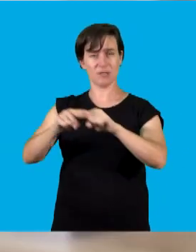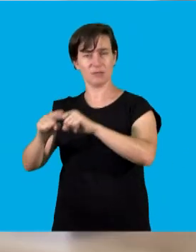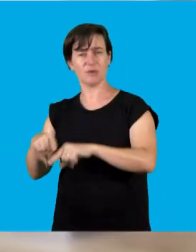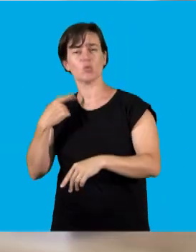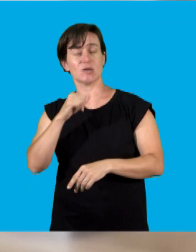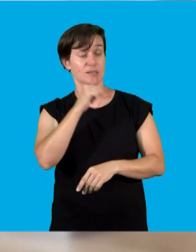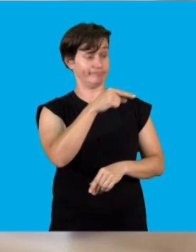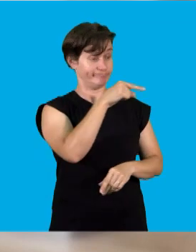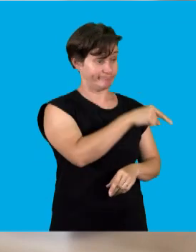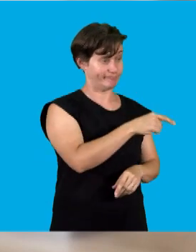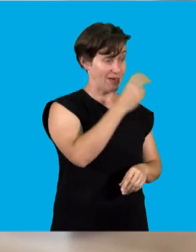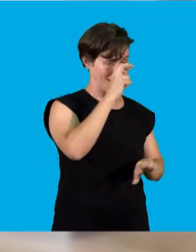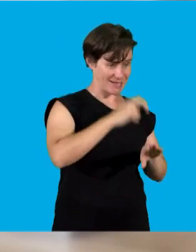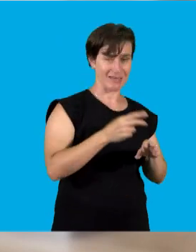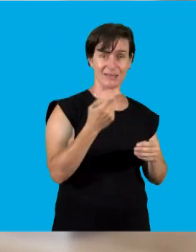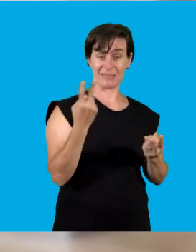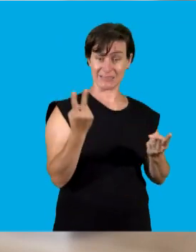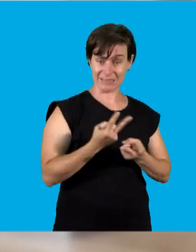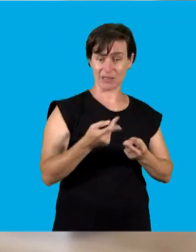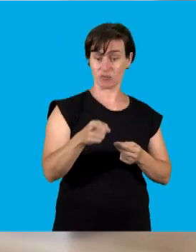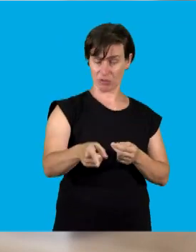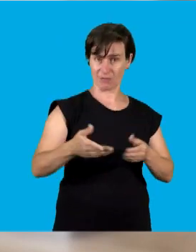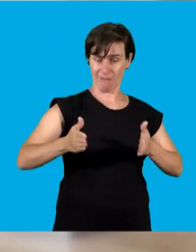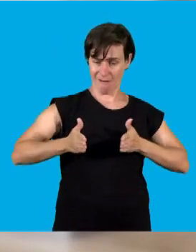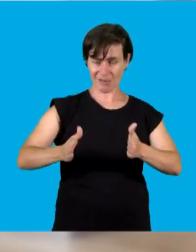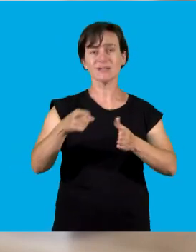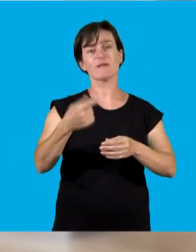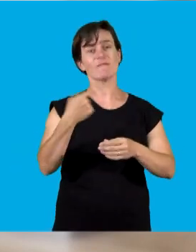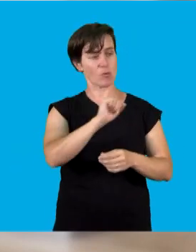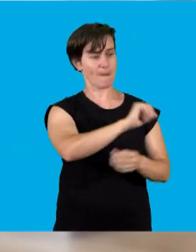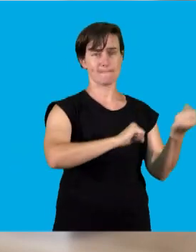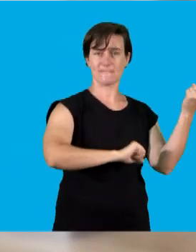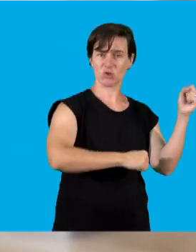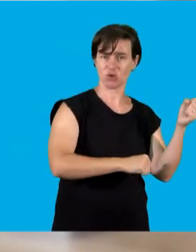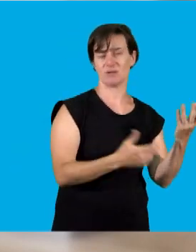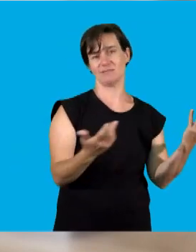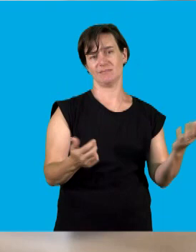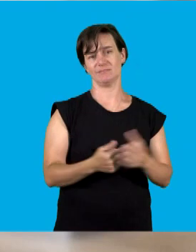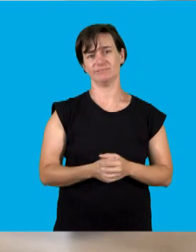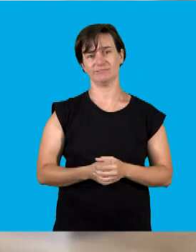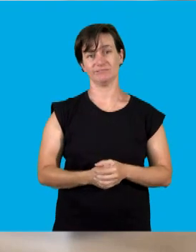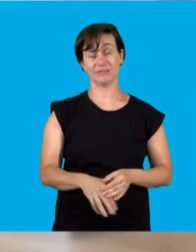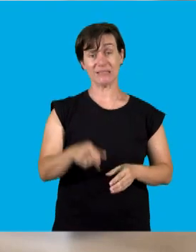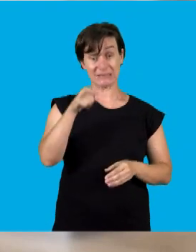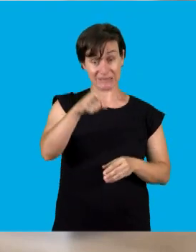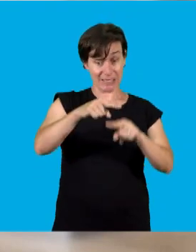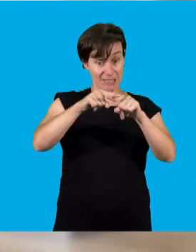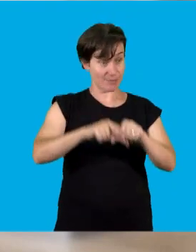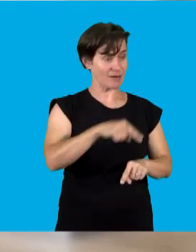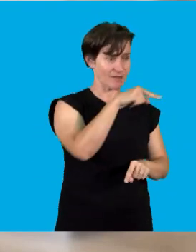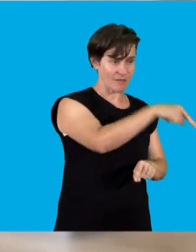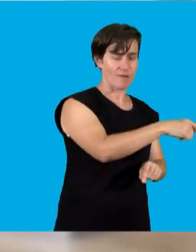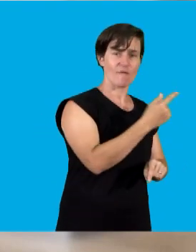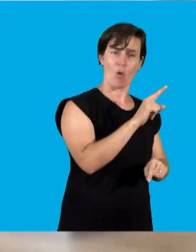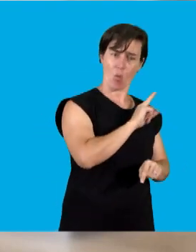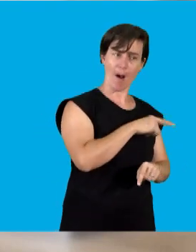said that the primary sector depends on the secondary sector for the machinery, for the equipment that they use. The secondary sector depends on the primary sector